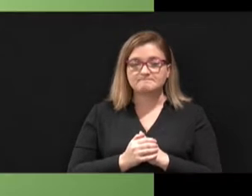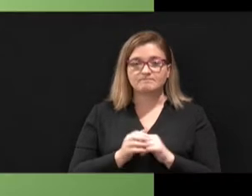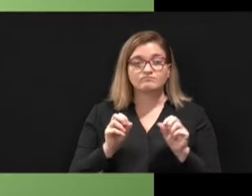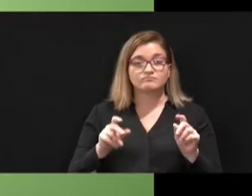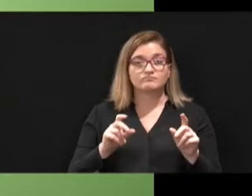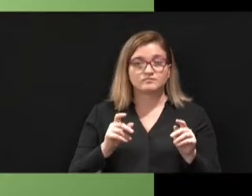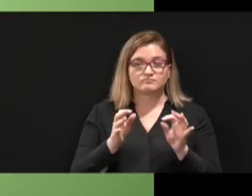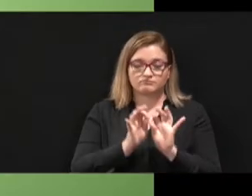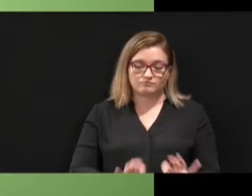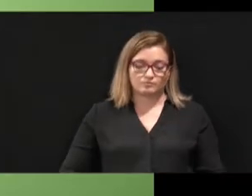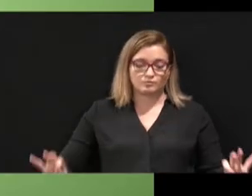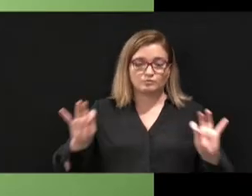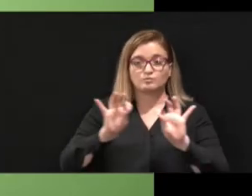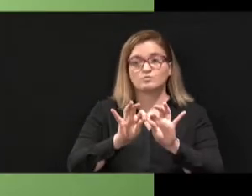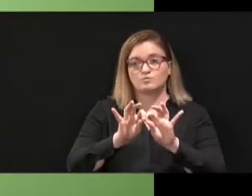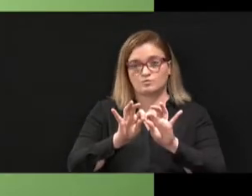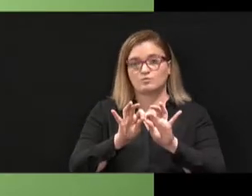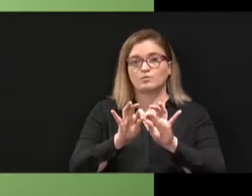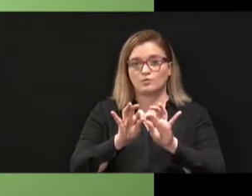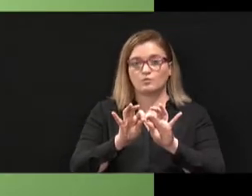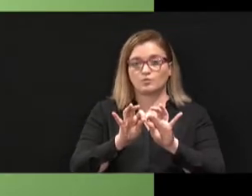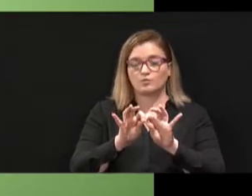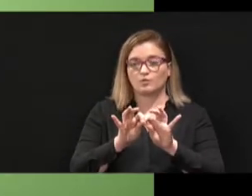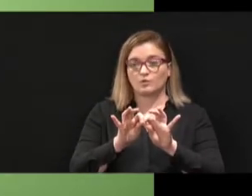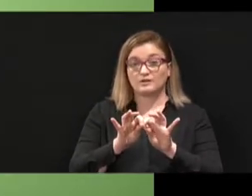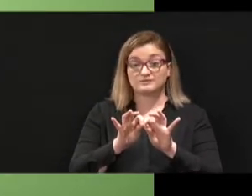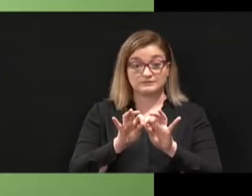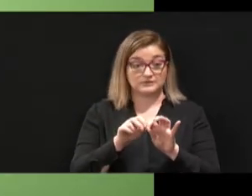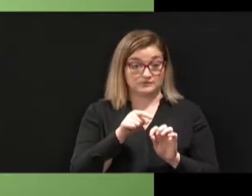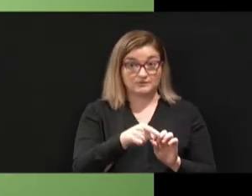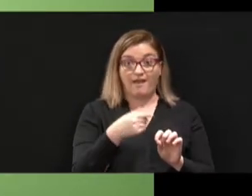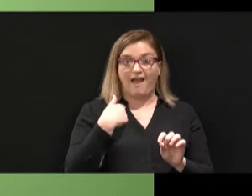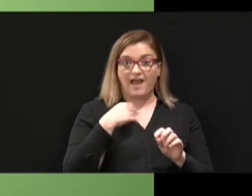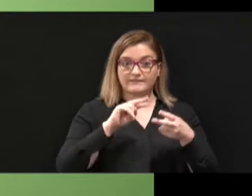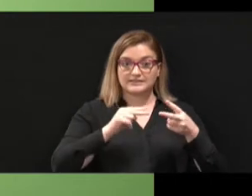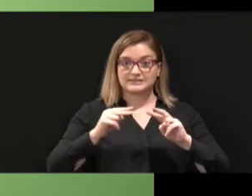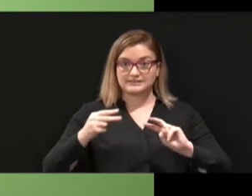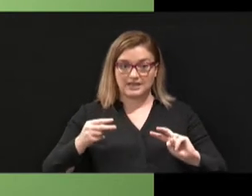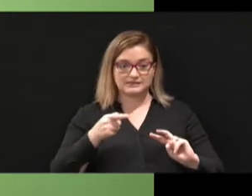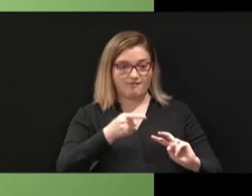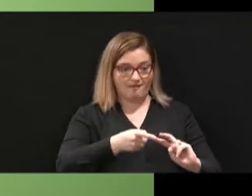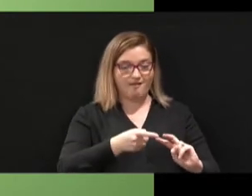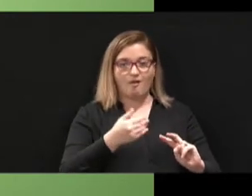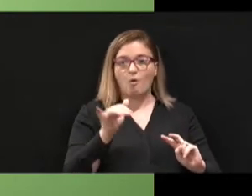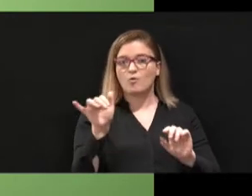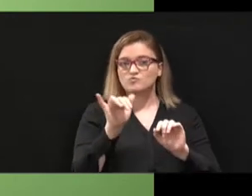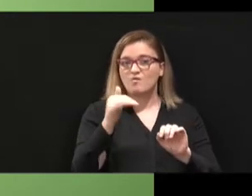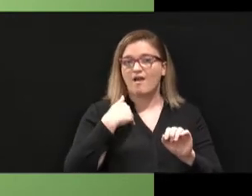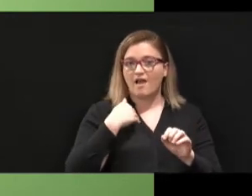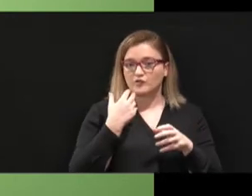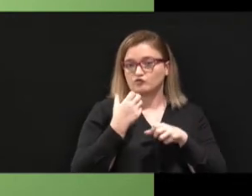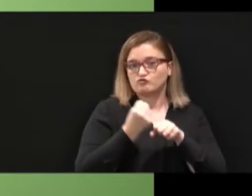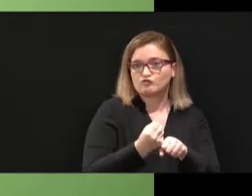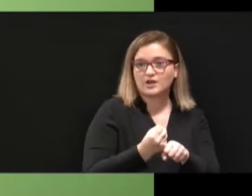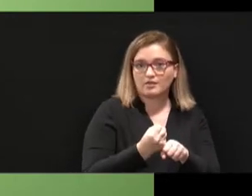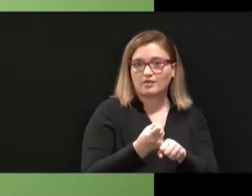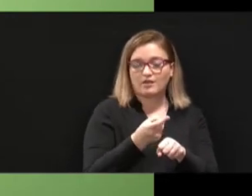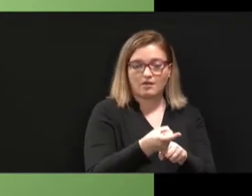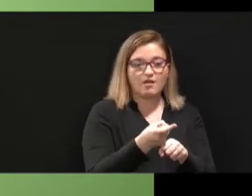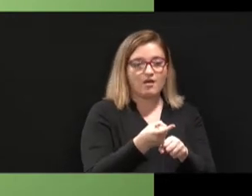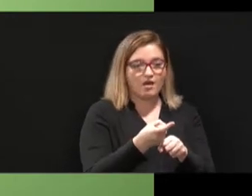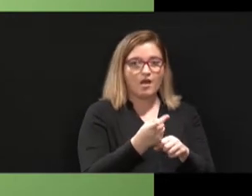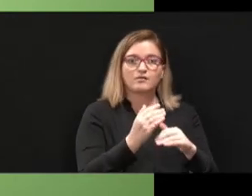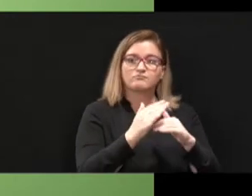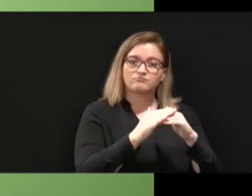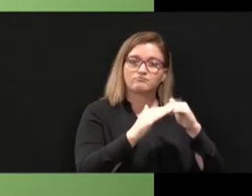It's very important to find the strengths of those with dyslexia, recognize those, and build upon